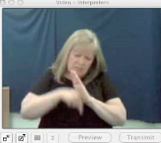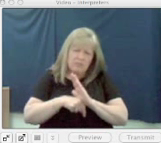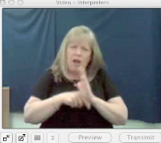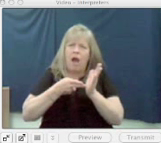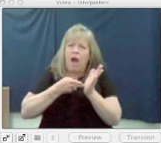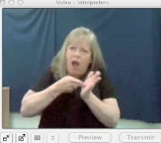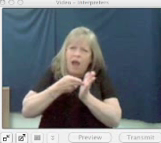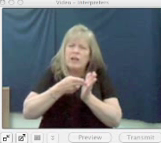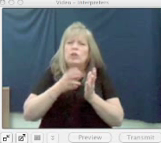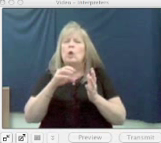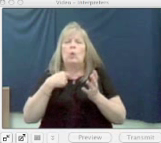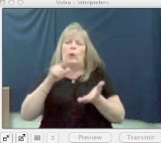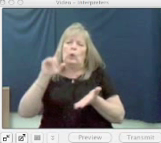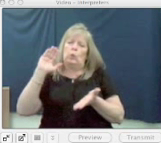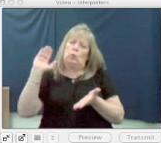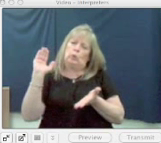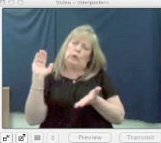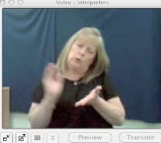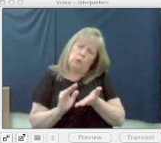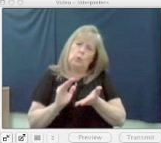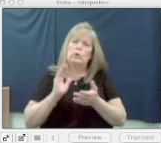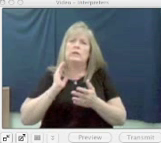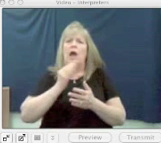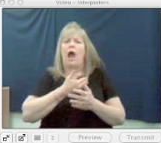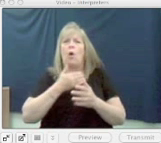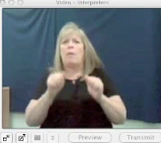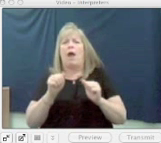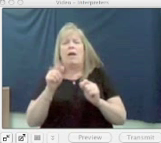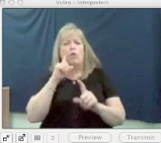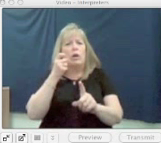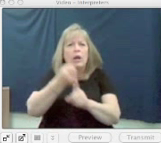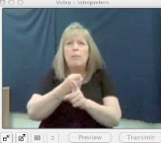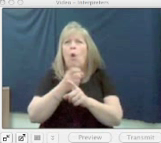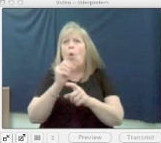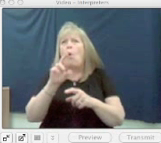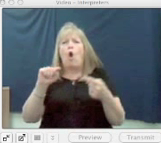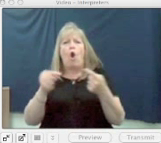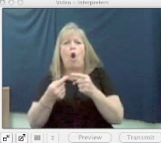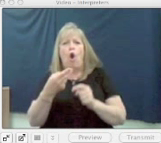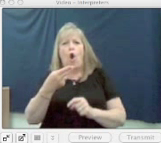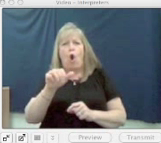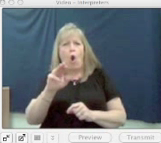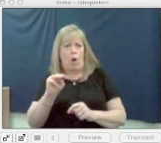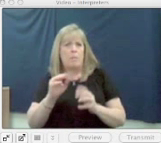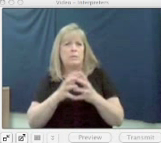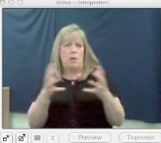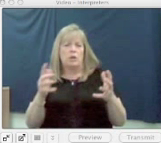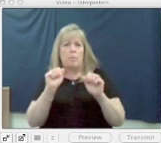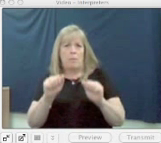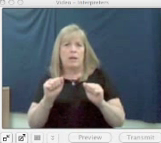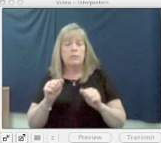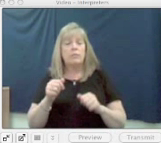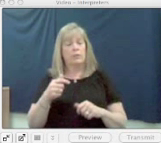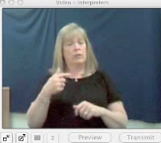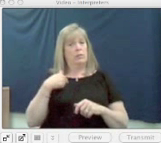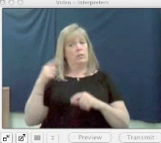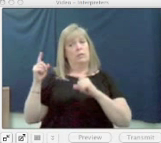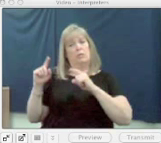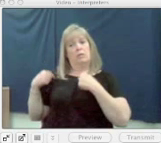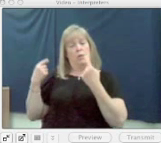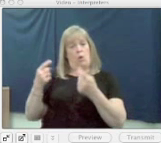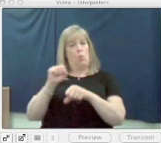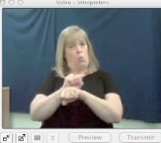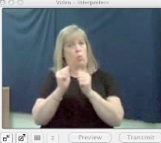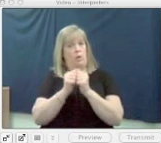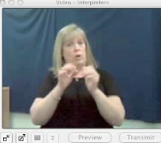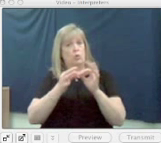and harm where possible. When I spend time talking to interpreters, in our case conferencing sessions, I would suggest over